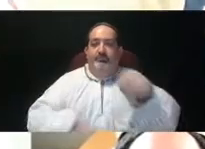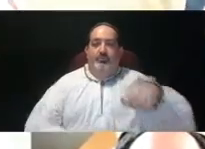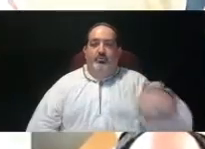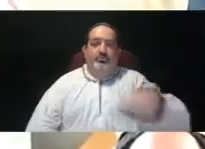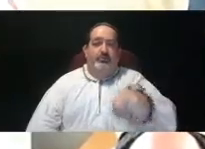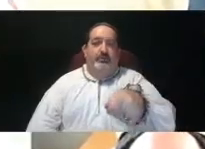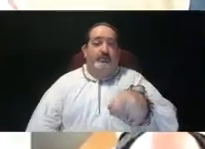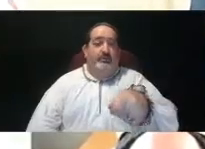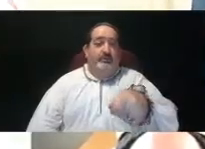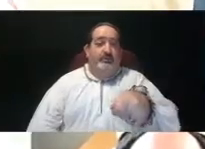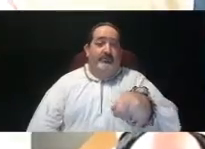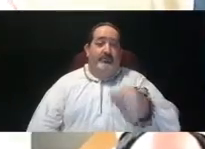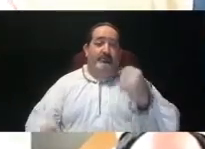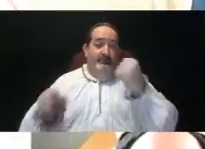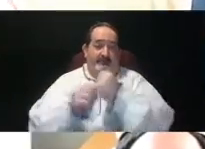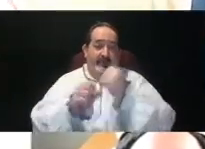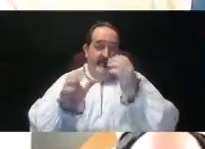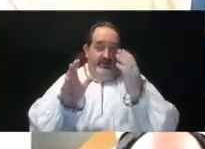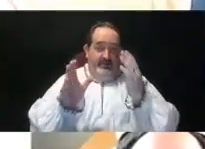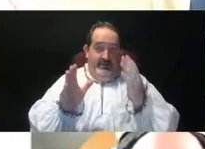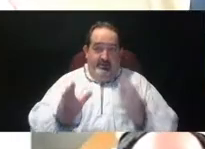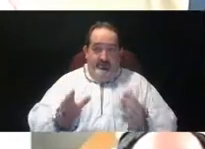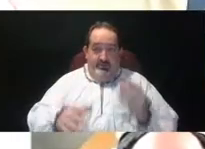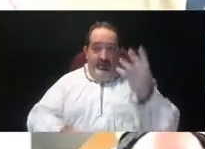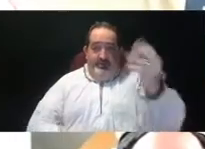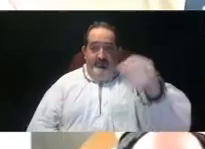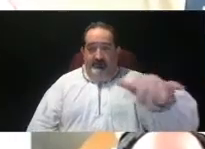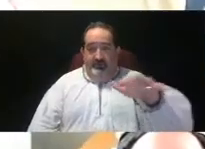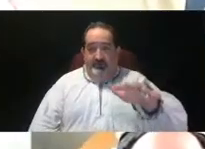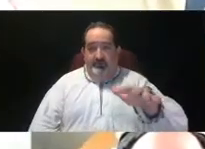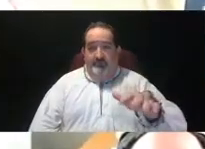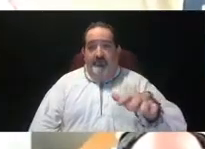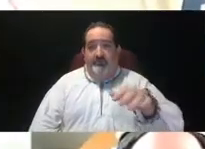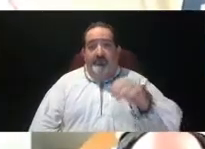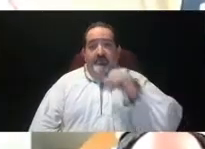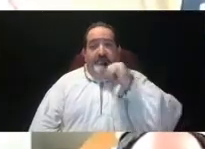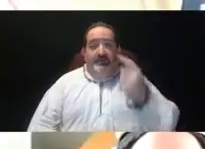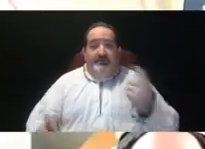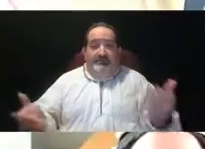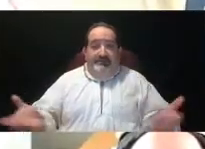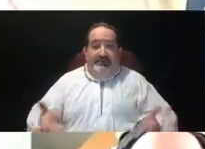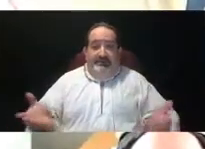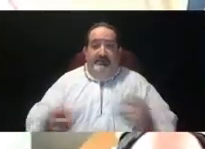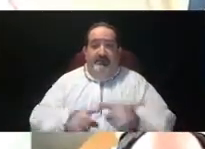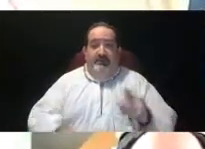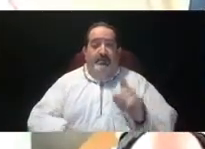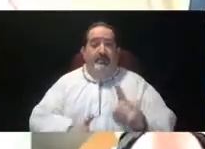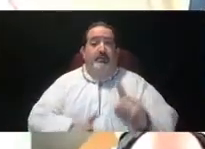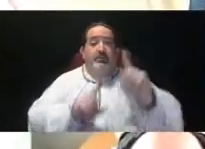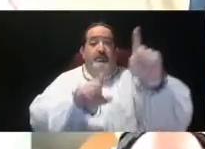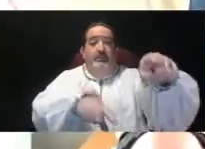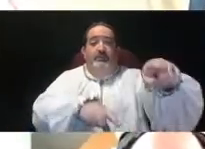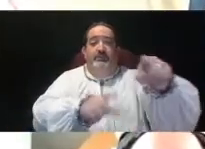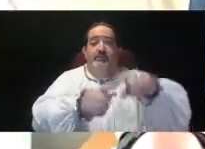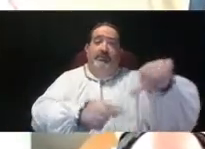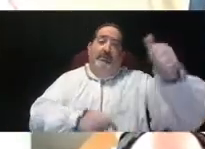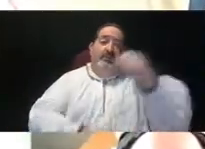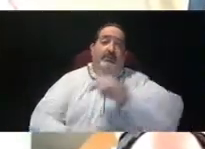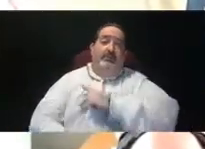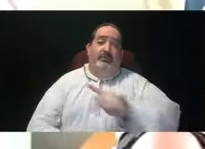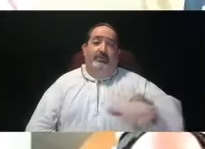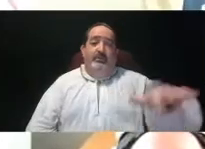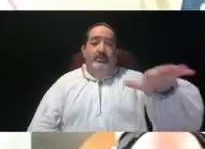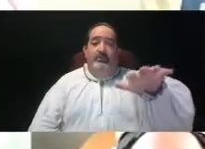rapier fighter out on the field. Not only in the field here, but he went to another